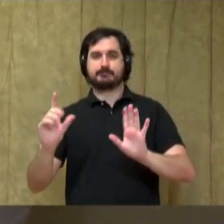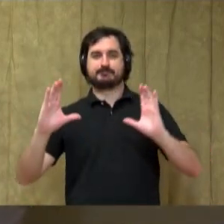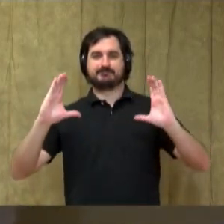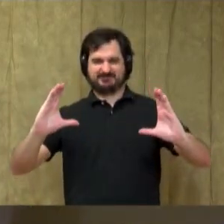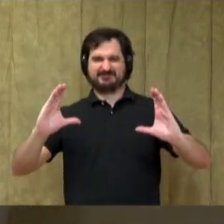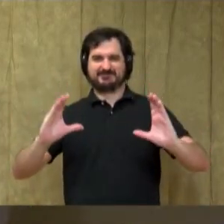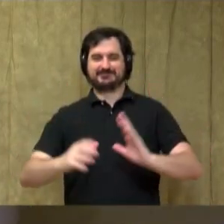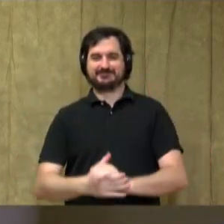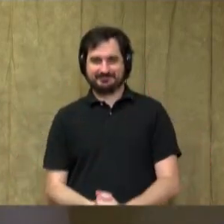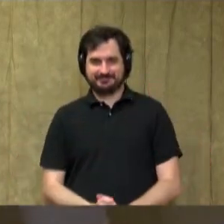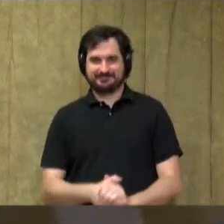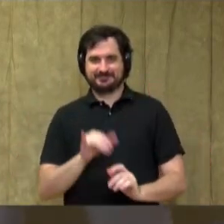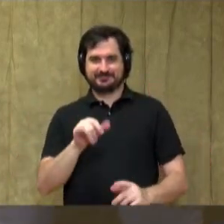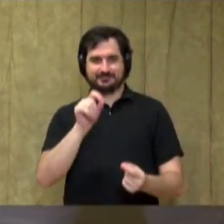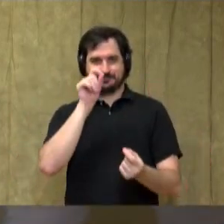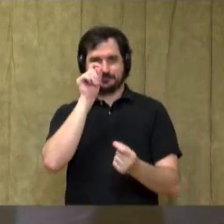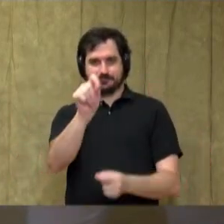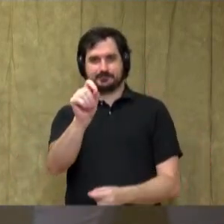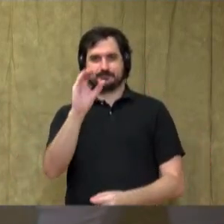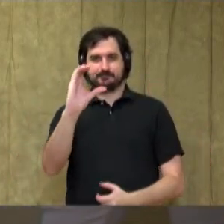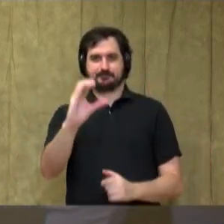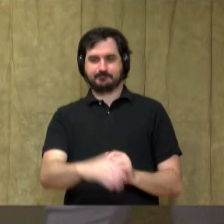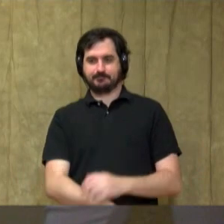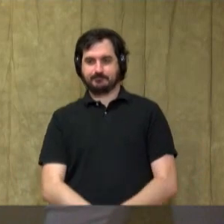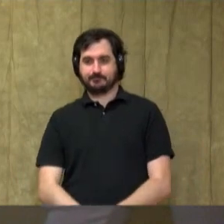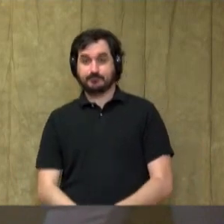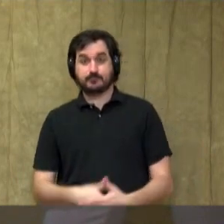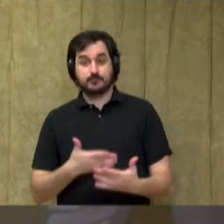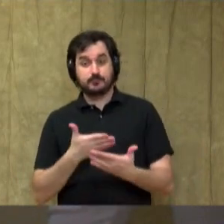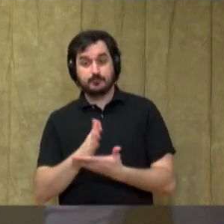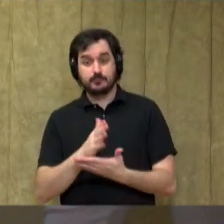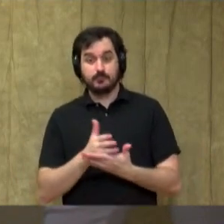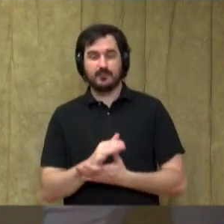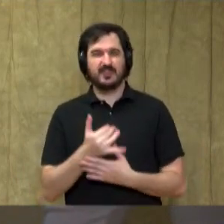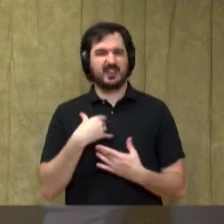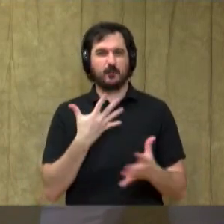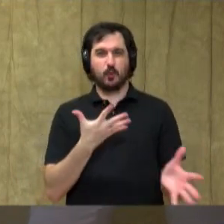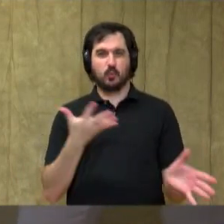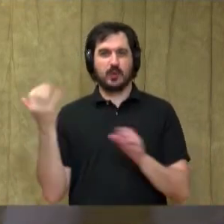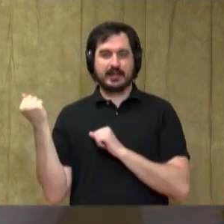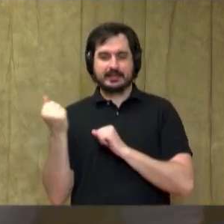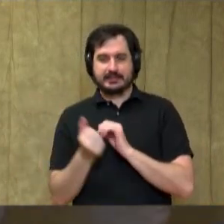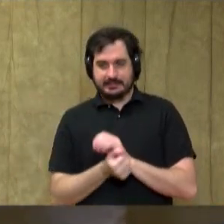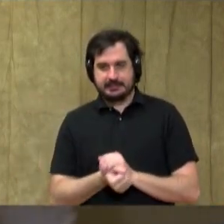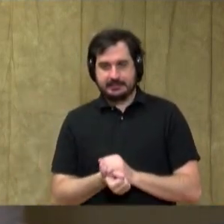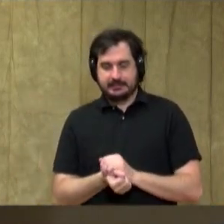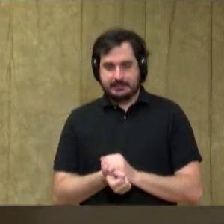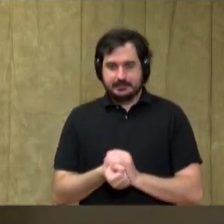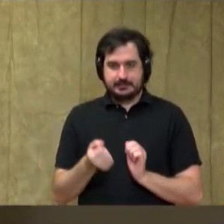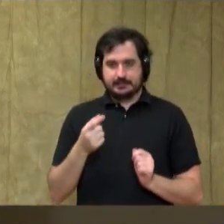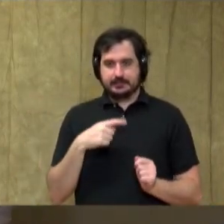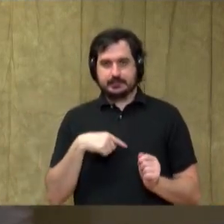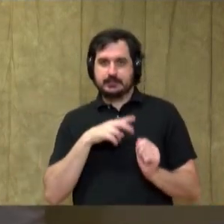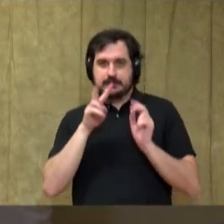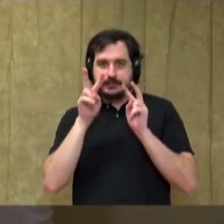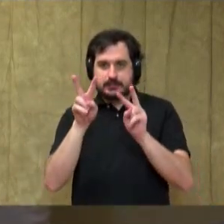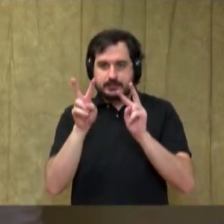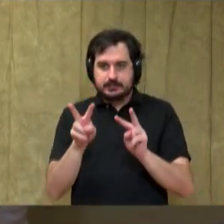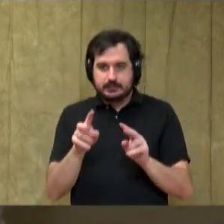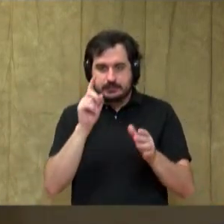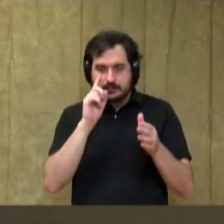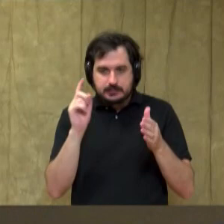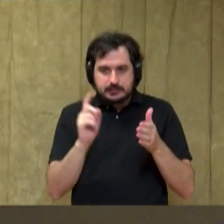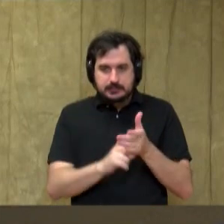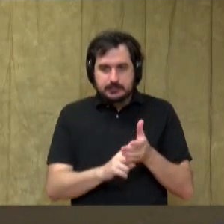is 4, 1. Yeah. All right, so now very quickly, we can look and